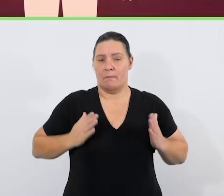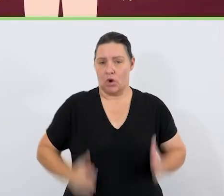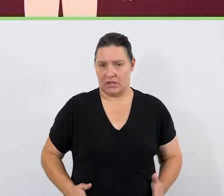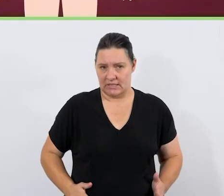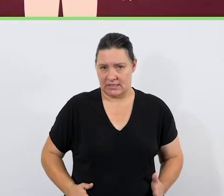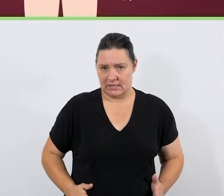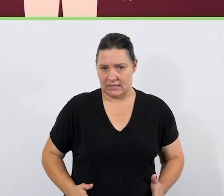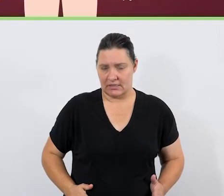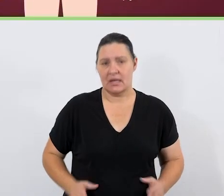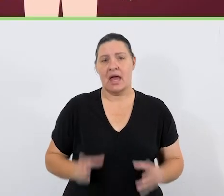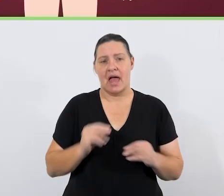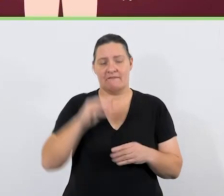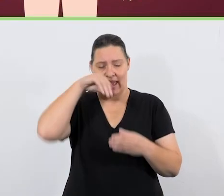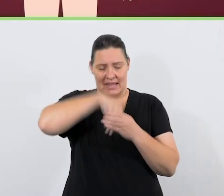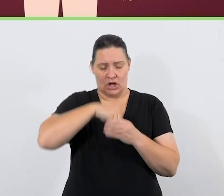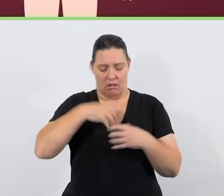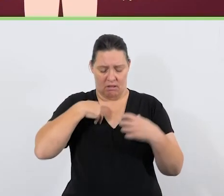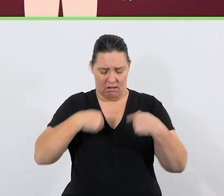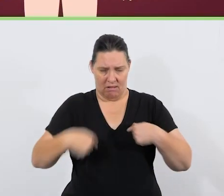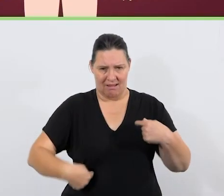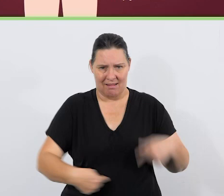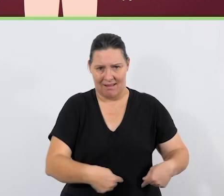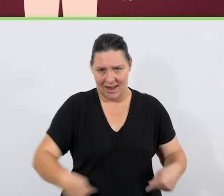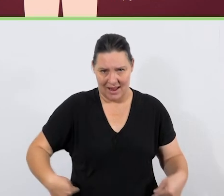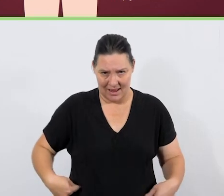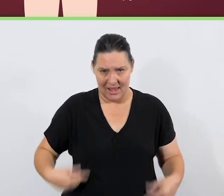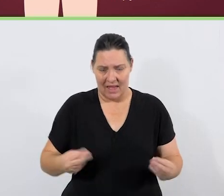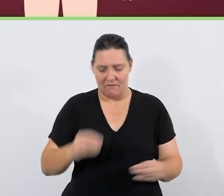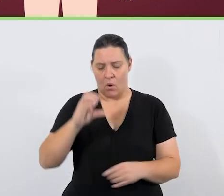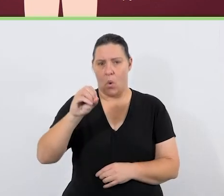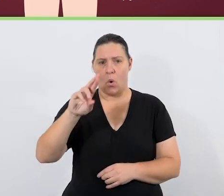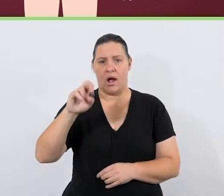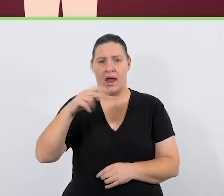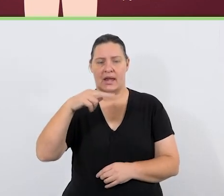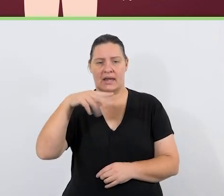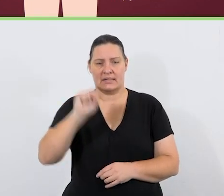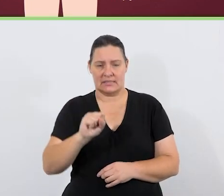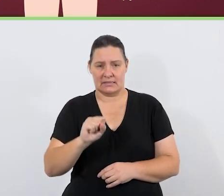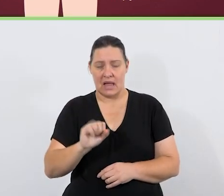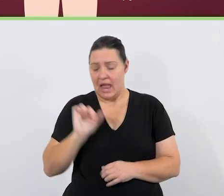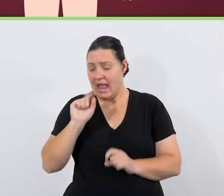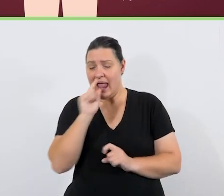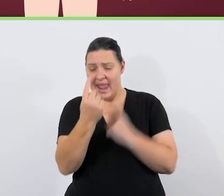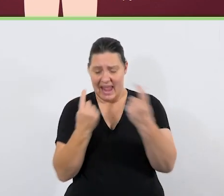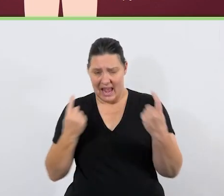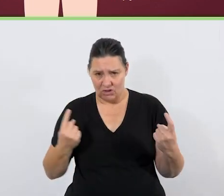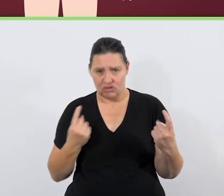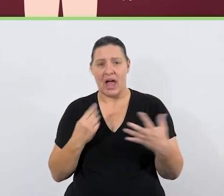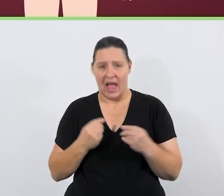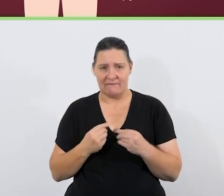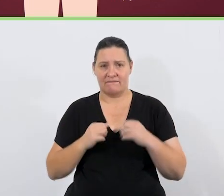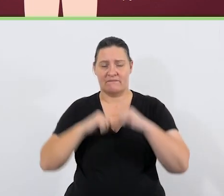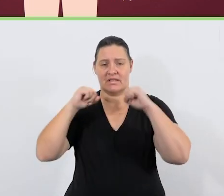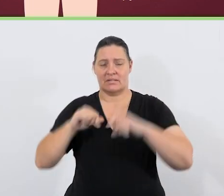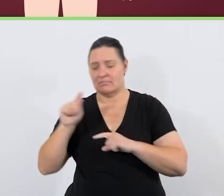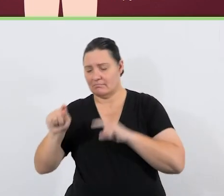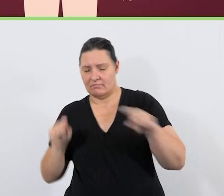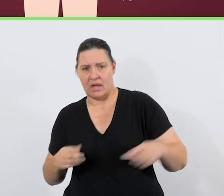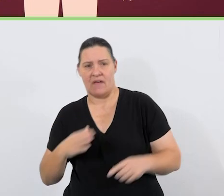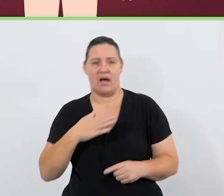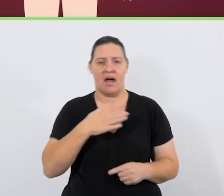made up of different organs that must work together for the body to function as a